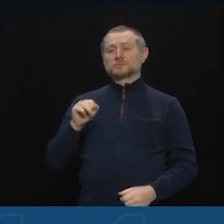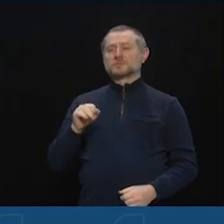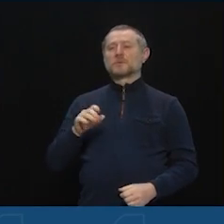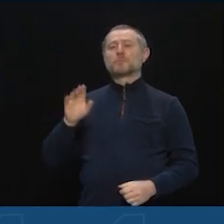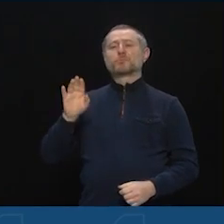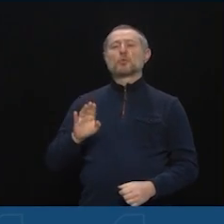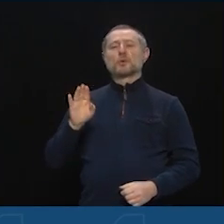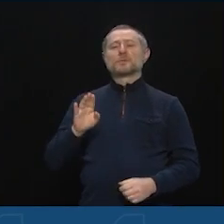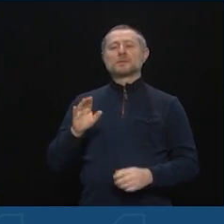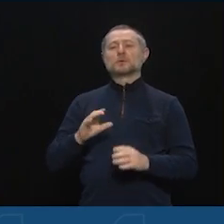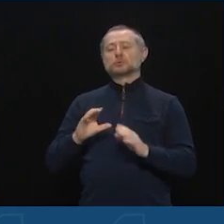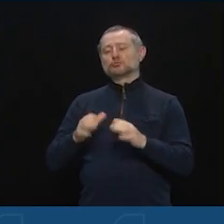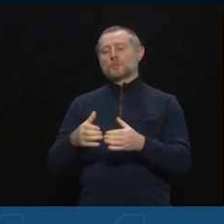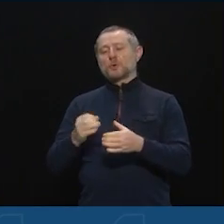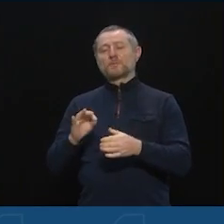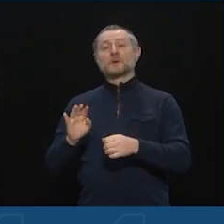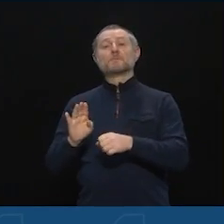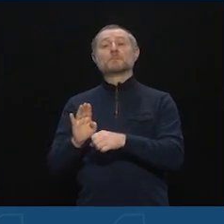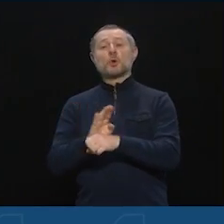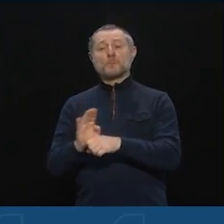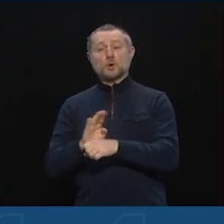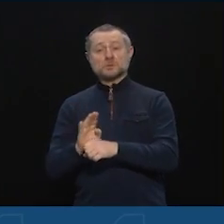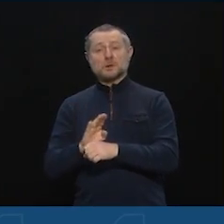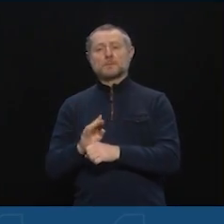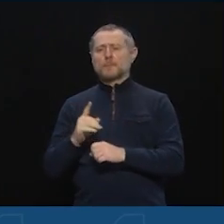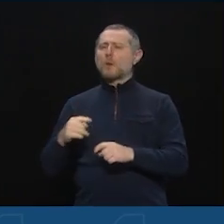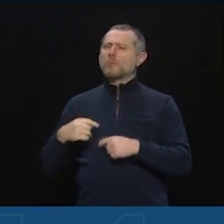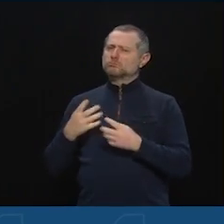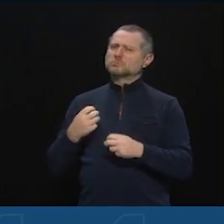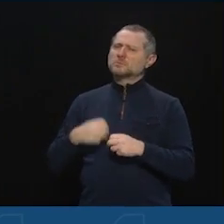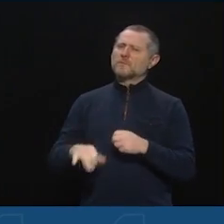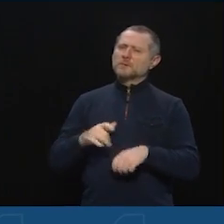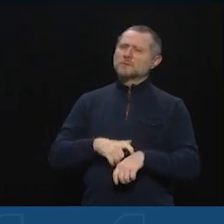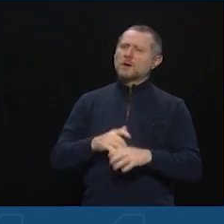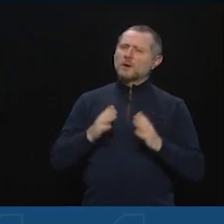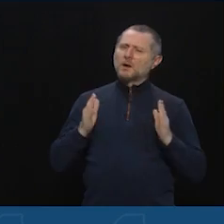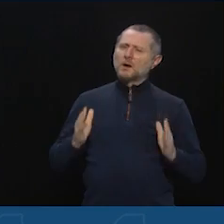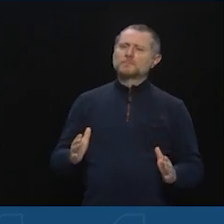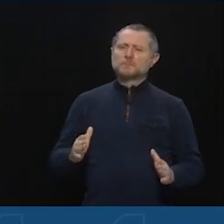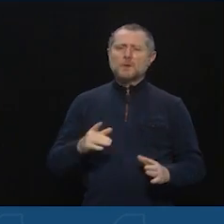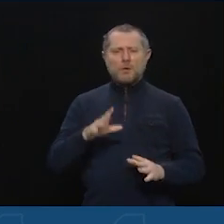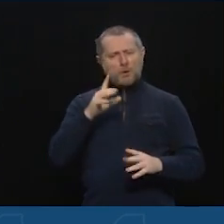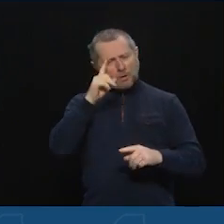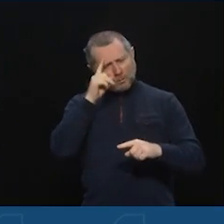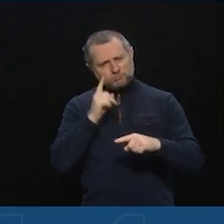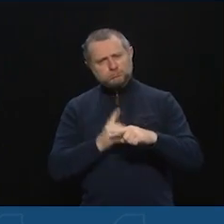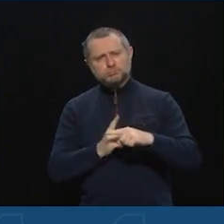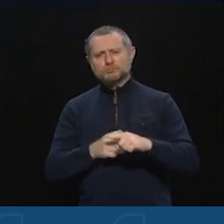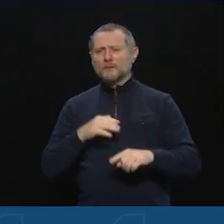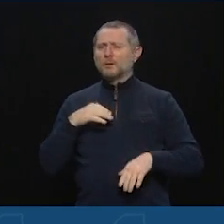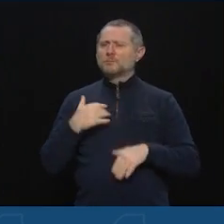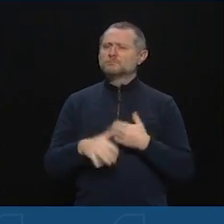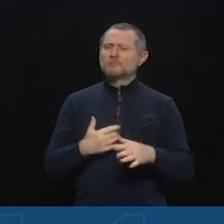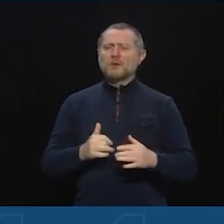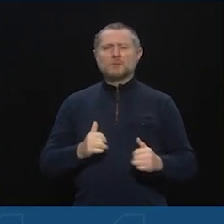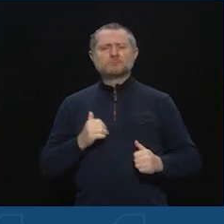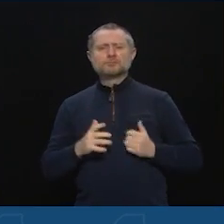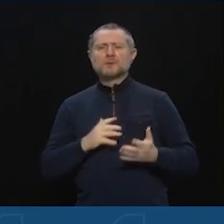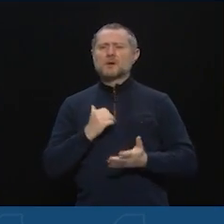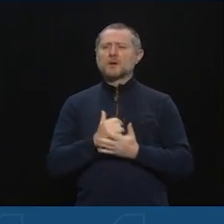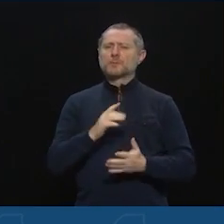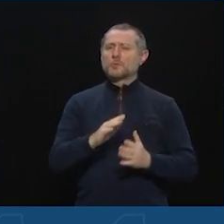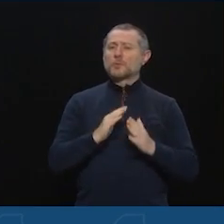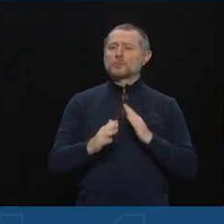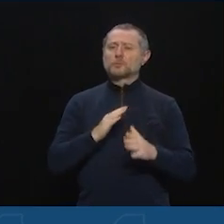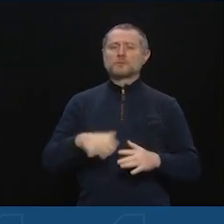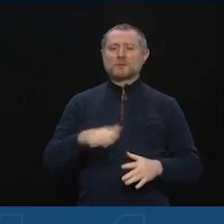We saw some tough times, and your vision and your sense of optimism really kept this community going. So I want to thank Randy for